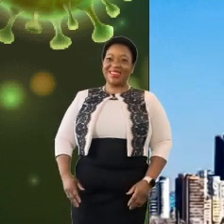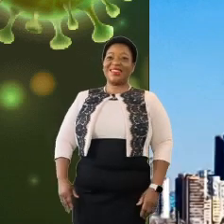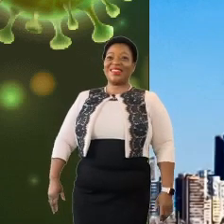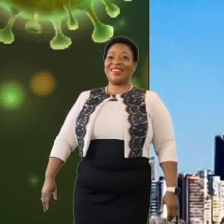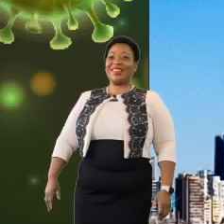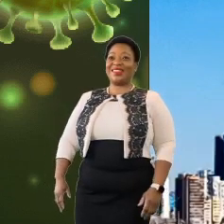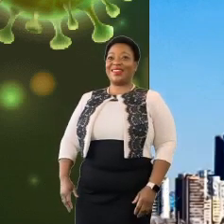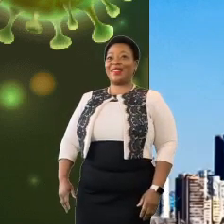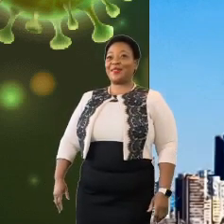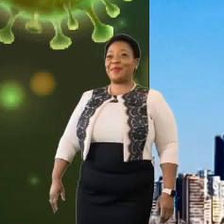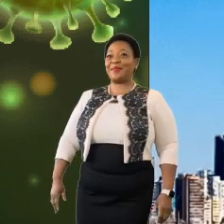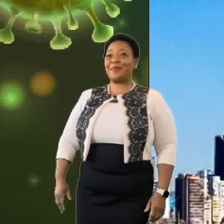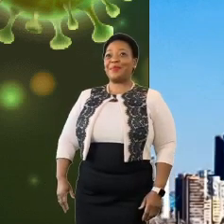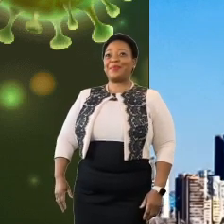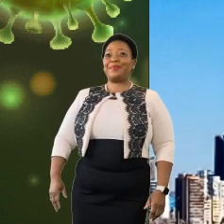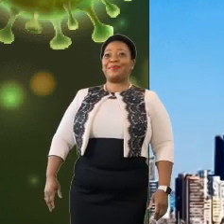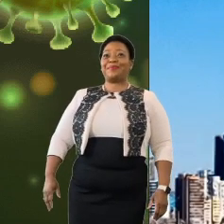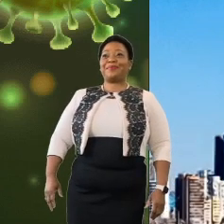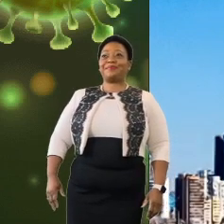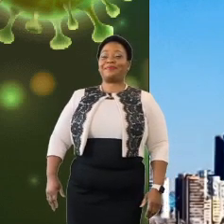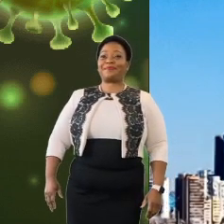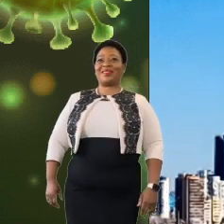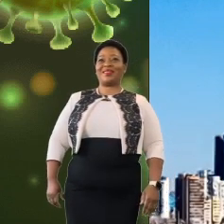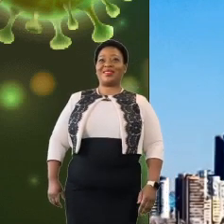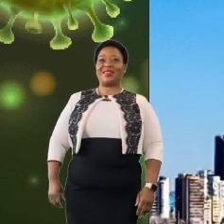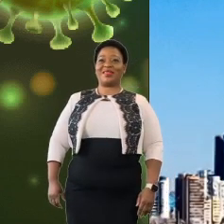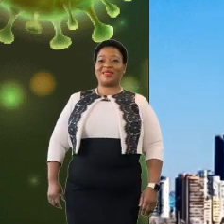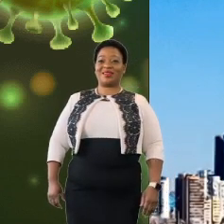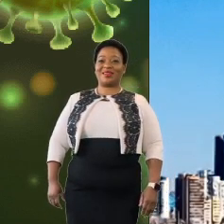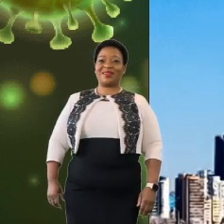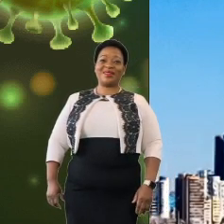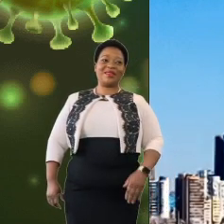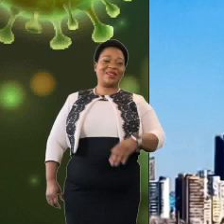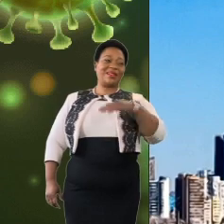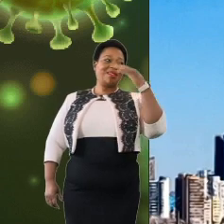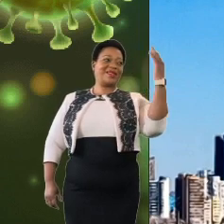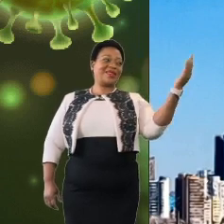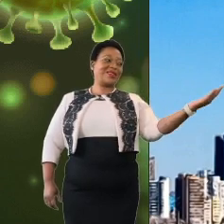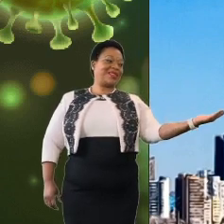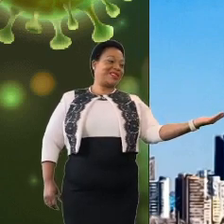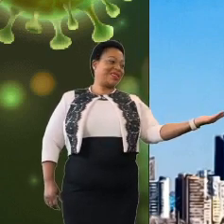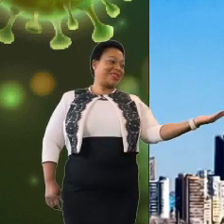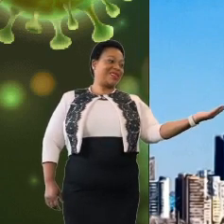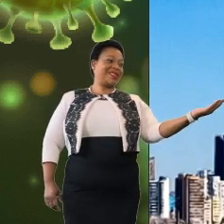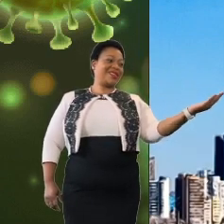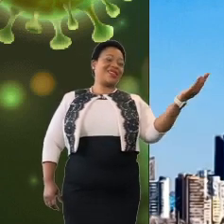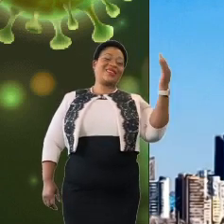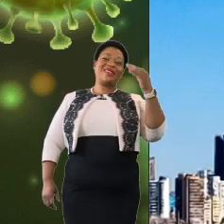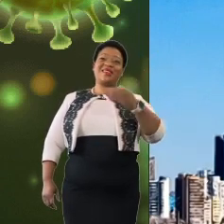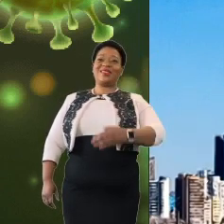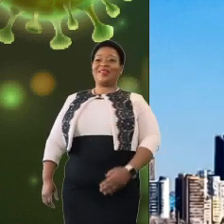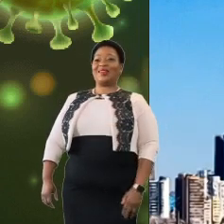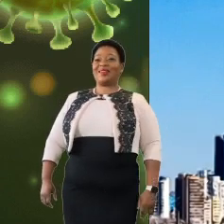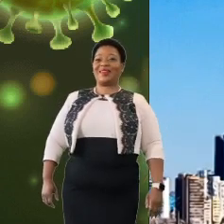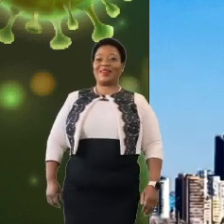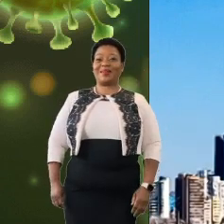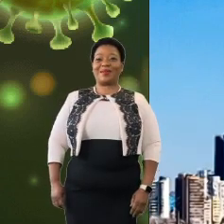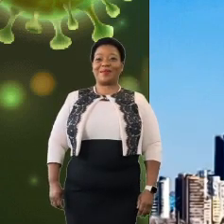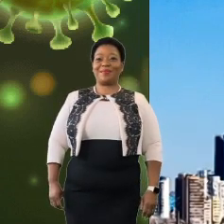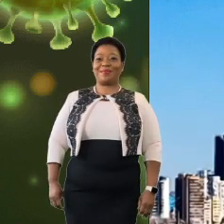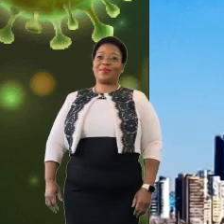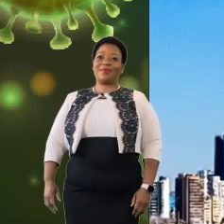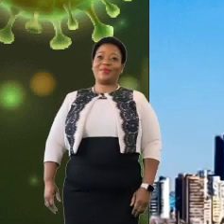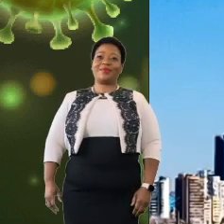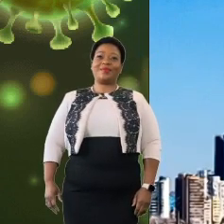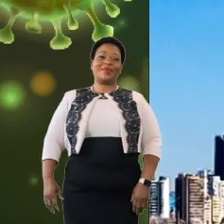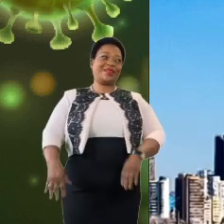that we convert the red tape to green tape, because the reality is we do need the tape, but we just have to ensure that that tape